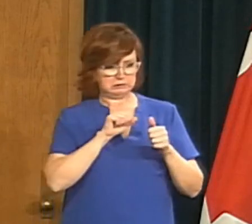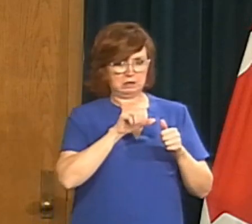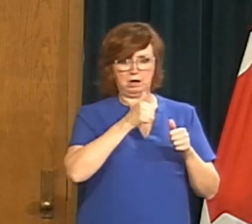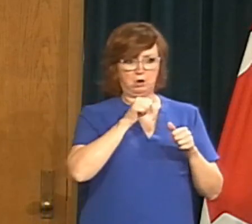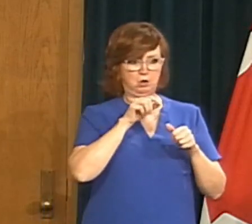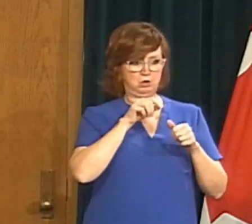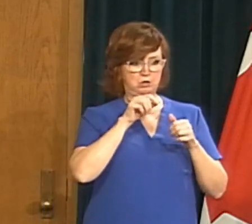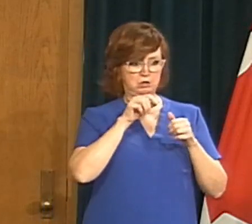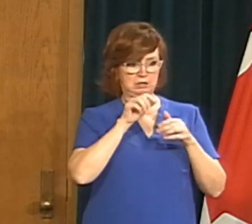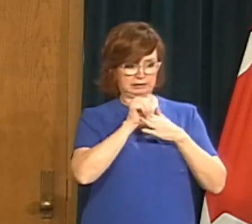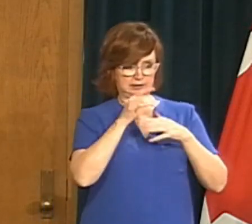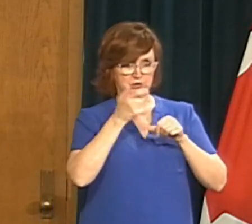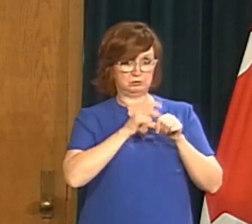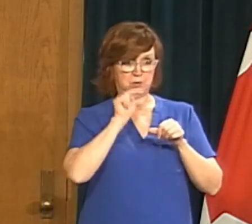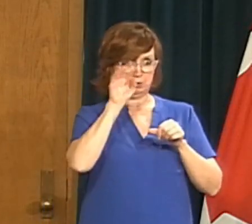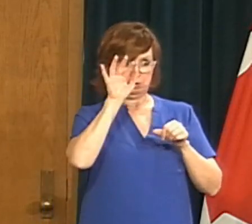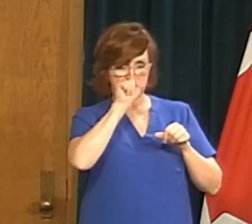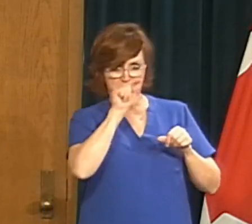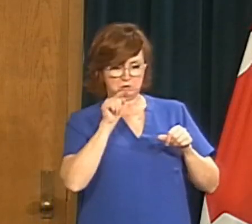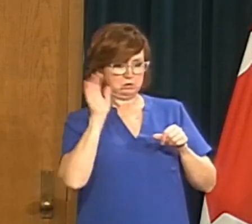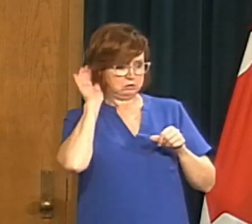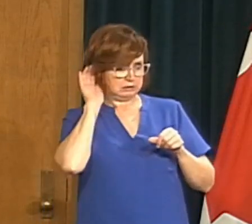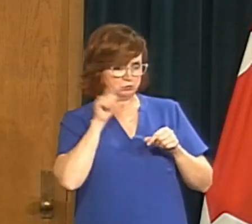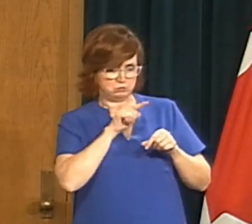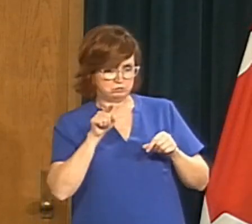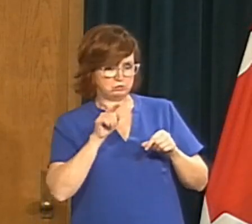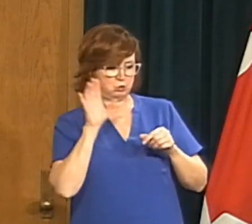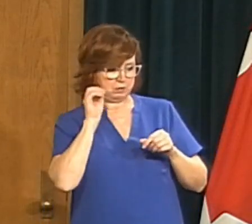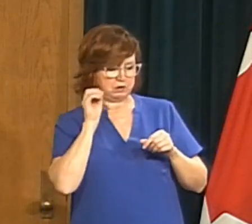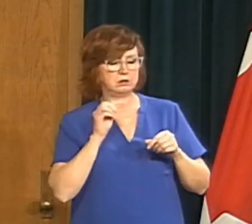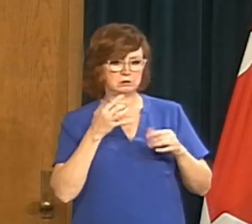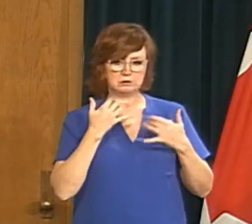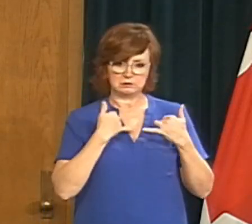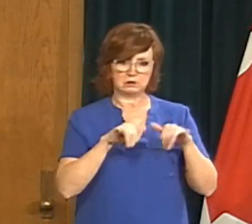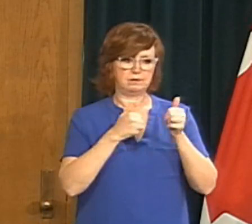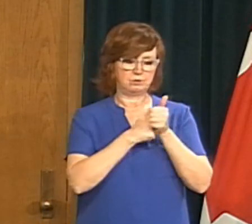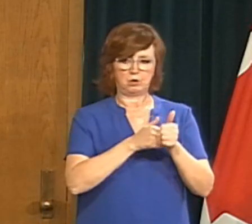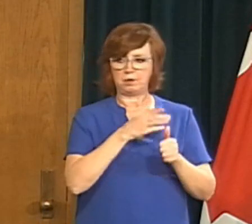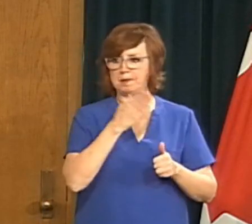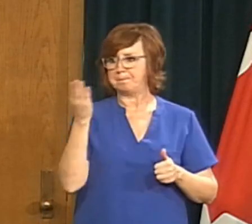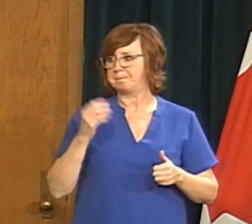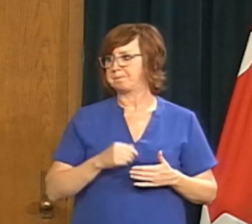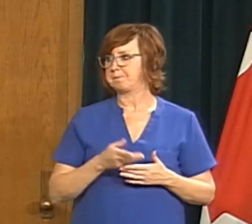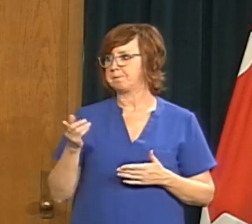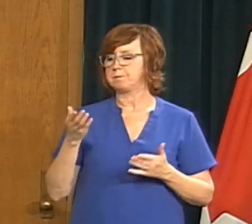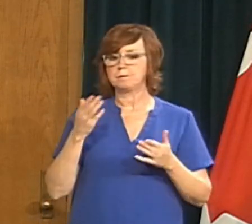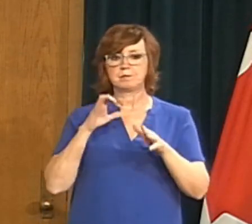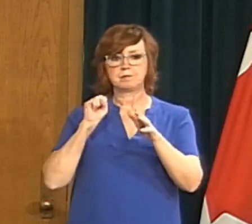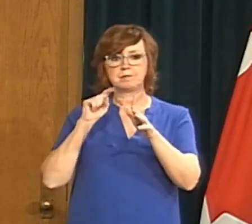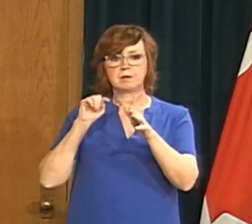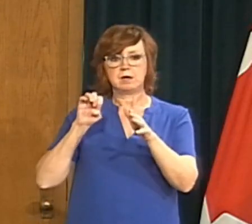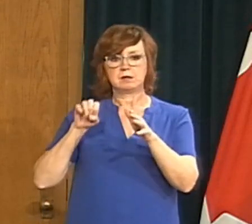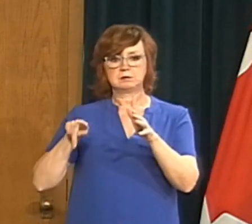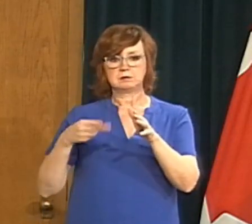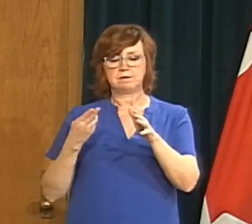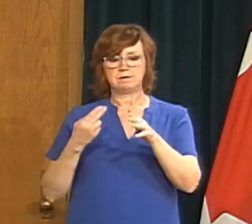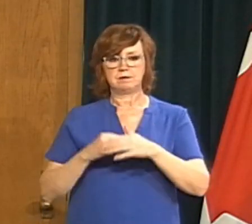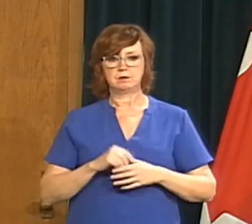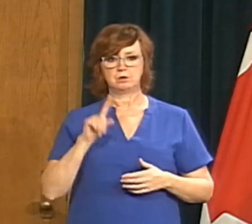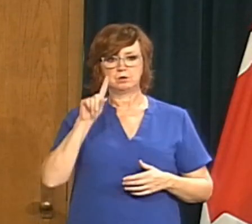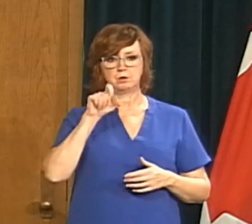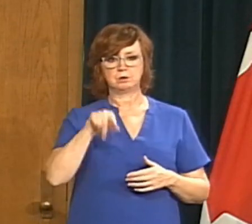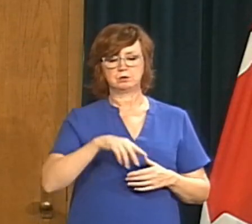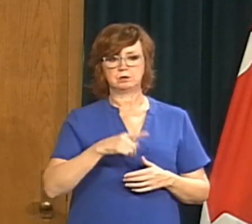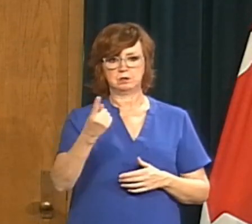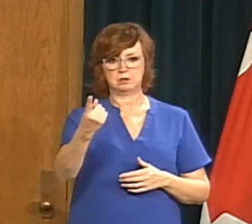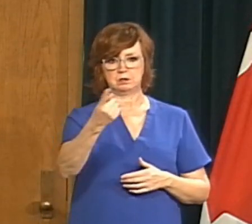municipal leaders, and Aboriginal leaders across the province. Take our next question from the floor, staff. To the Premier, have